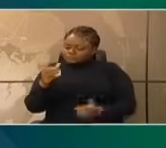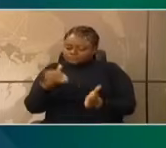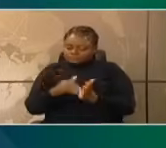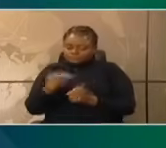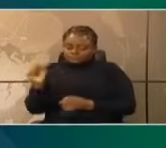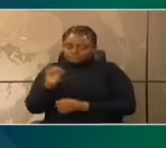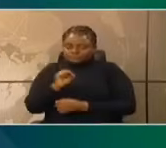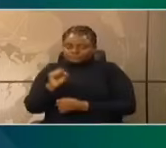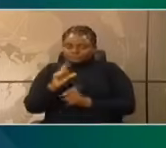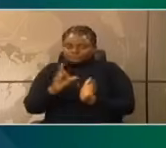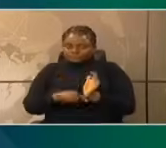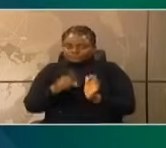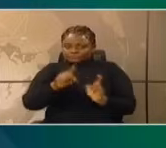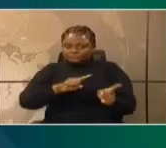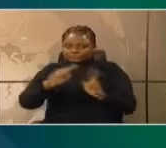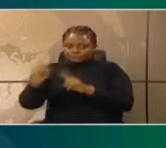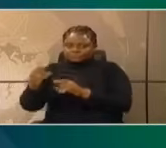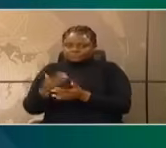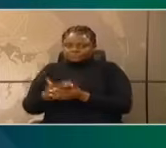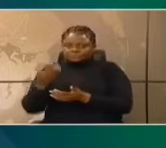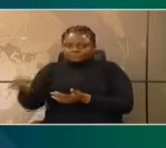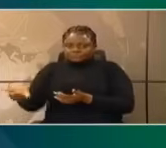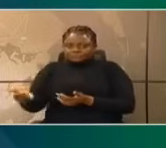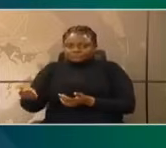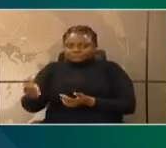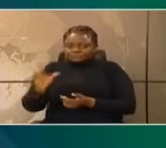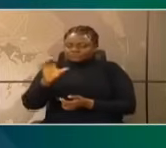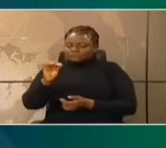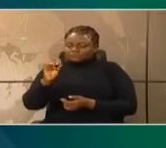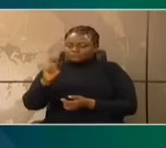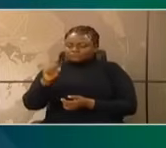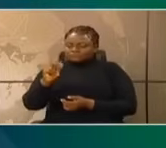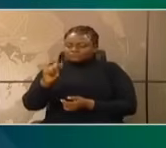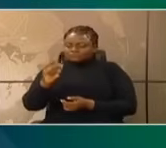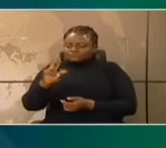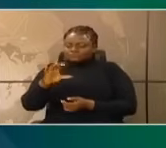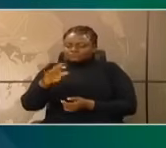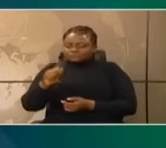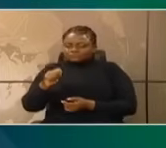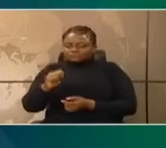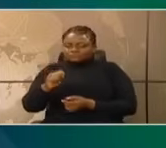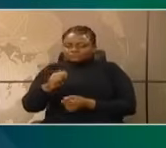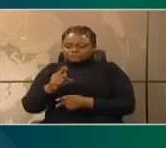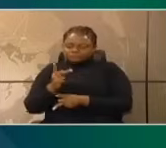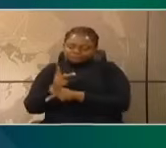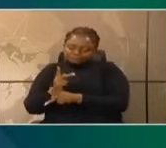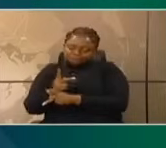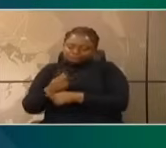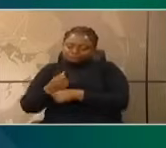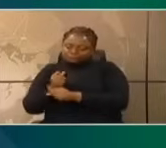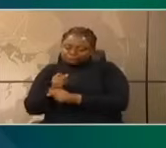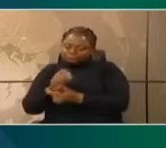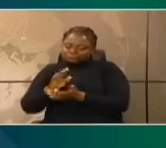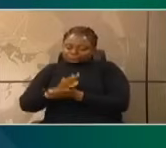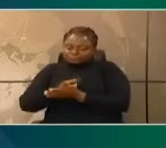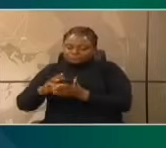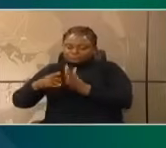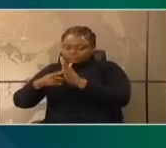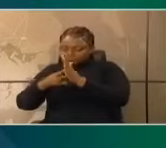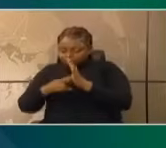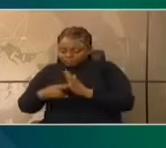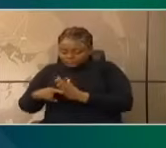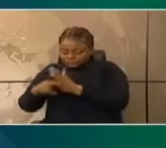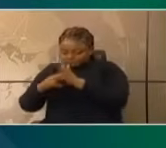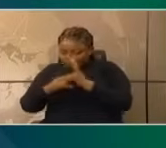$24,560,000 now we come a contractor. Say you for maintainer was say